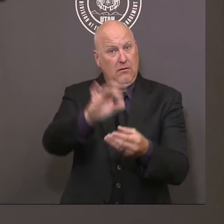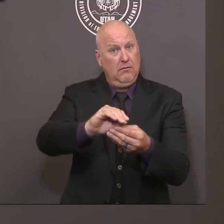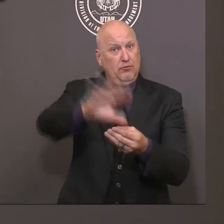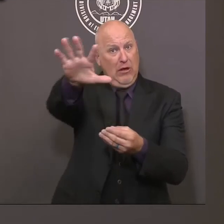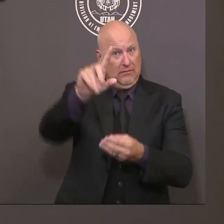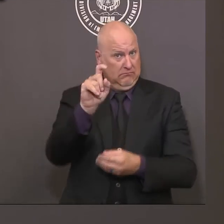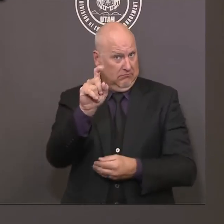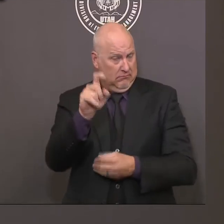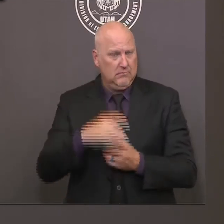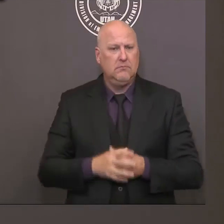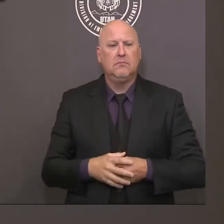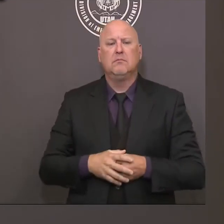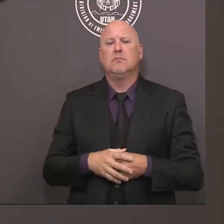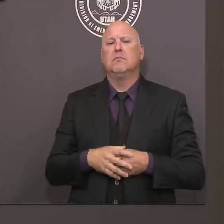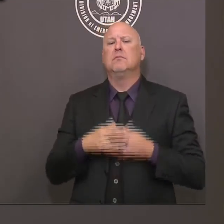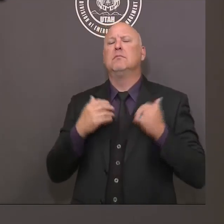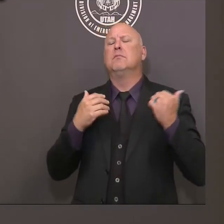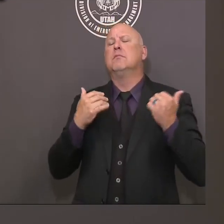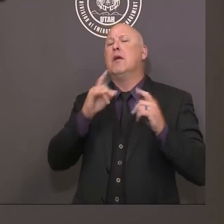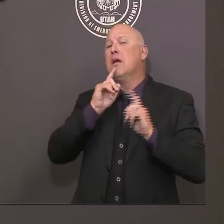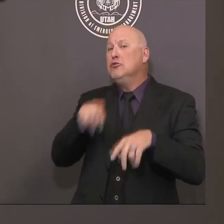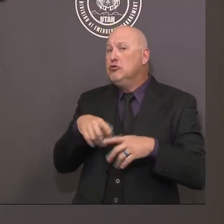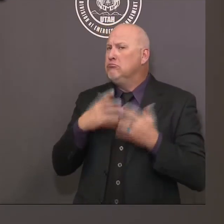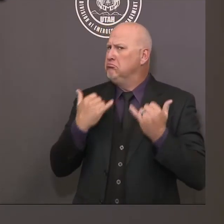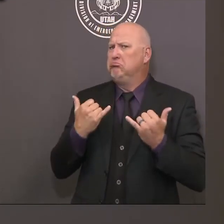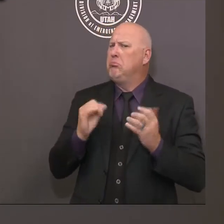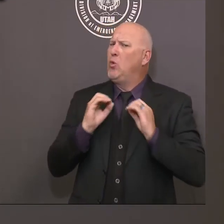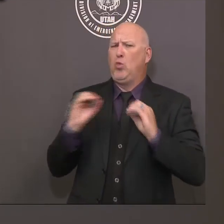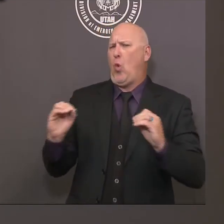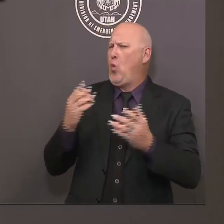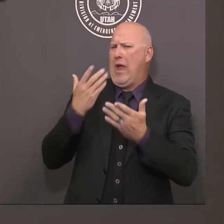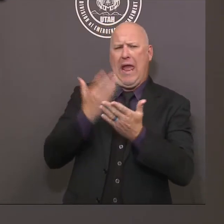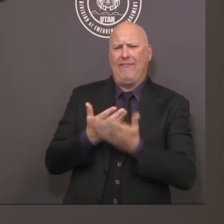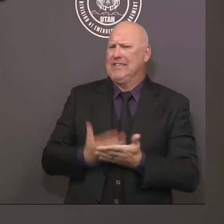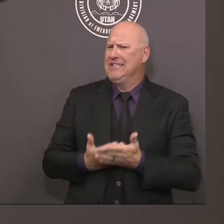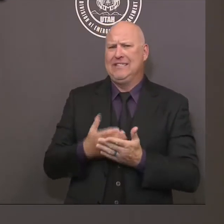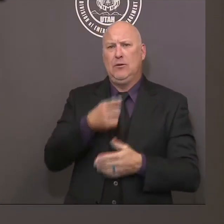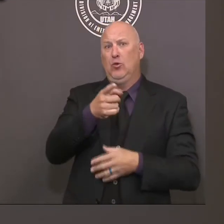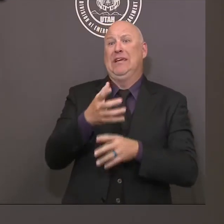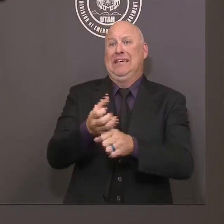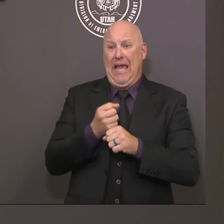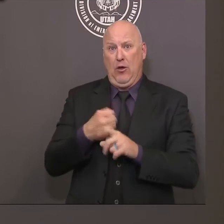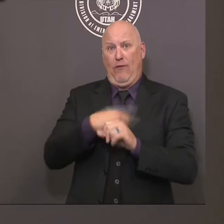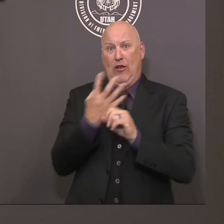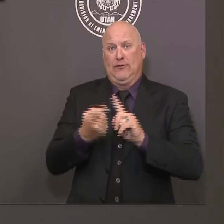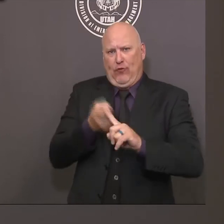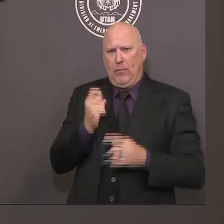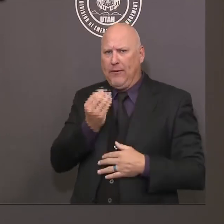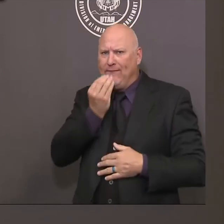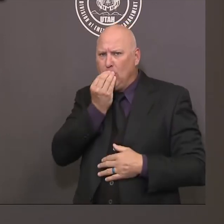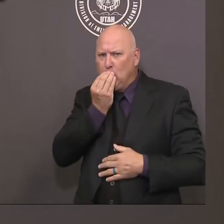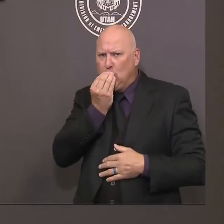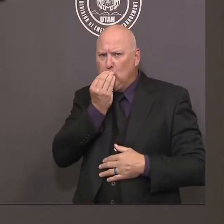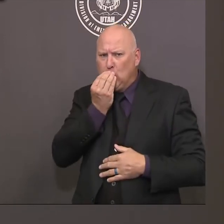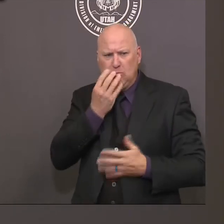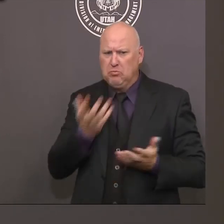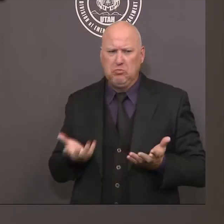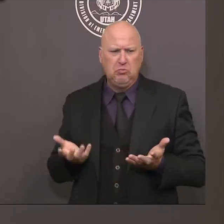COVID-19 can be passed through food, so we're not concerned about any of the food products being contaminated with COVID-19.